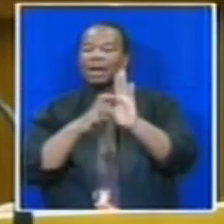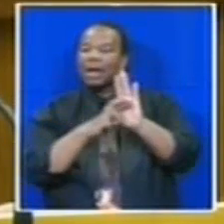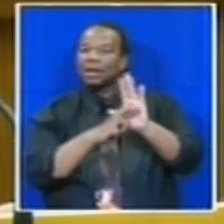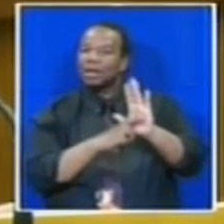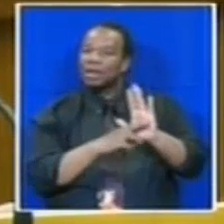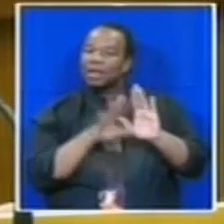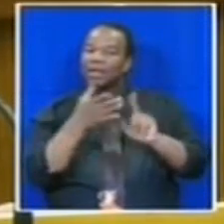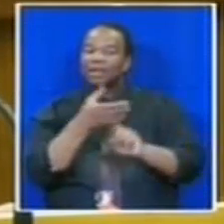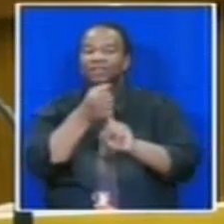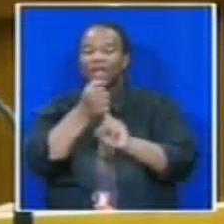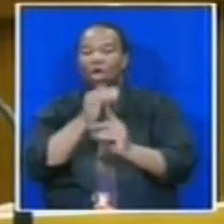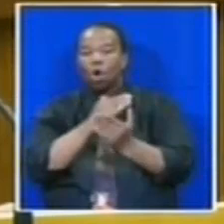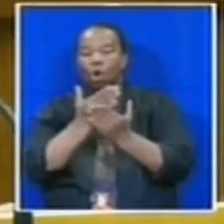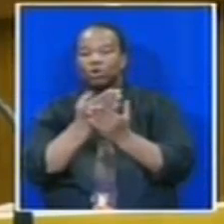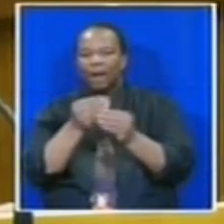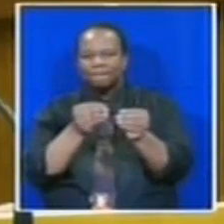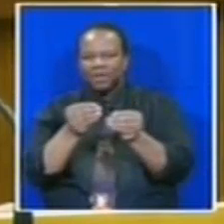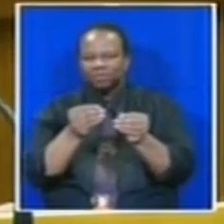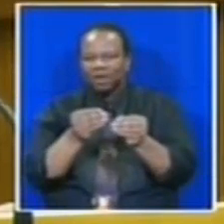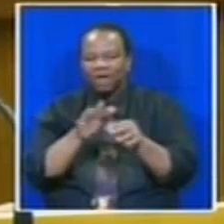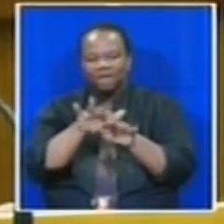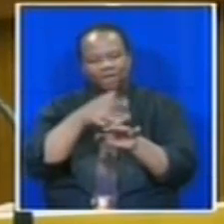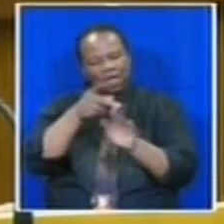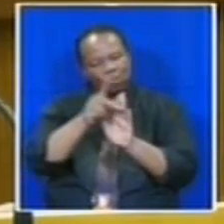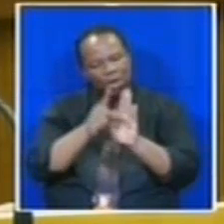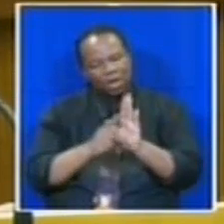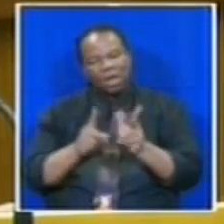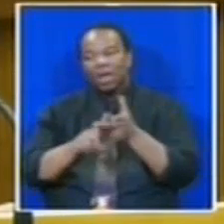shareholder management framework, the principles for private sector